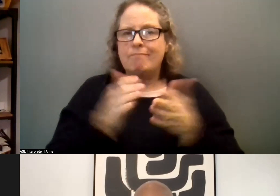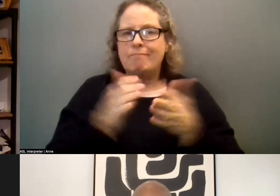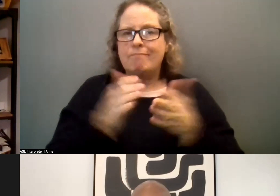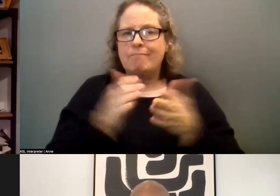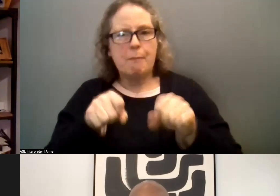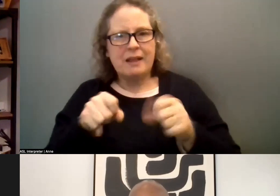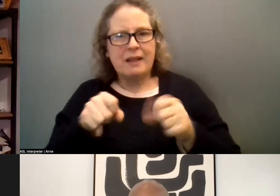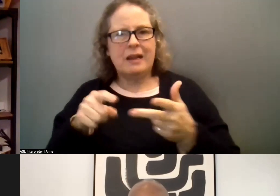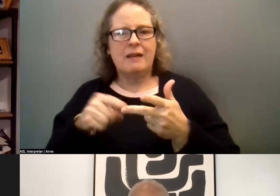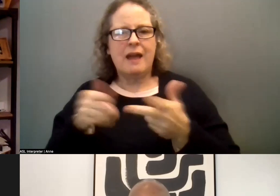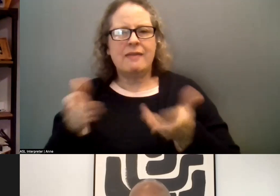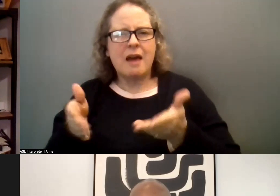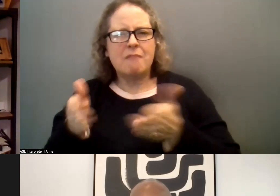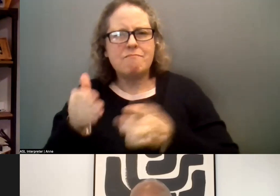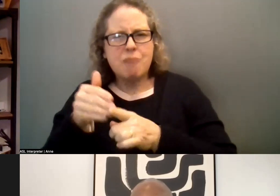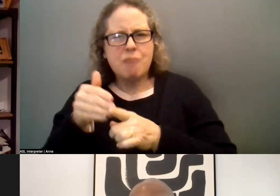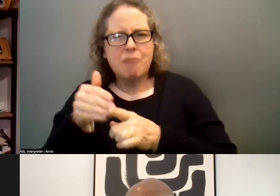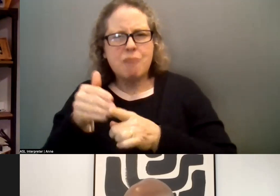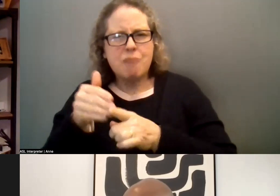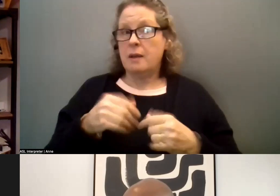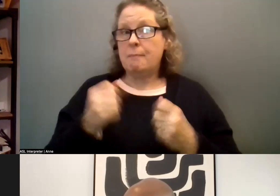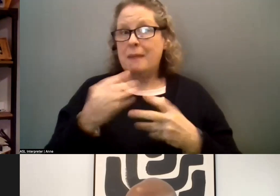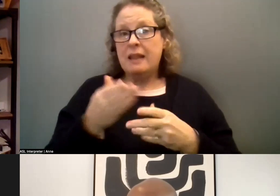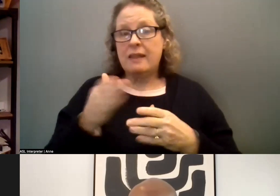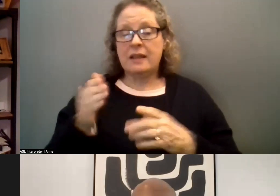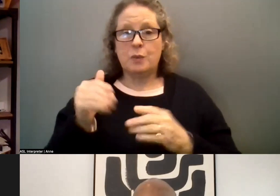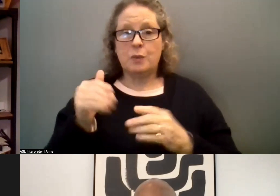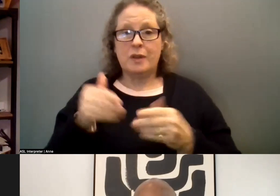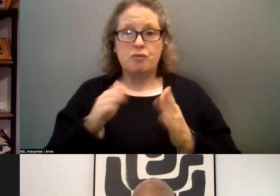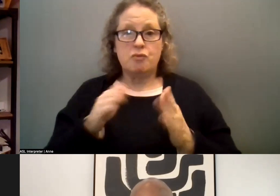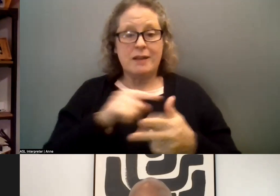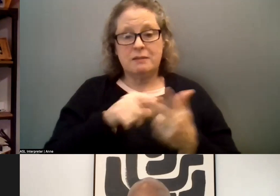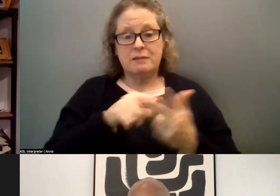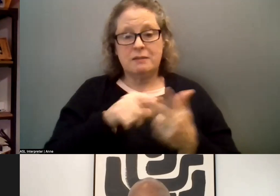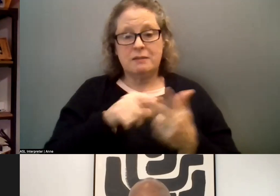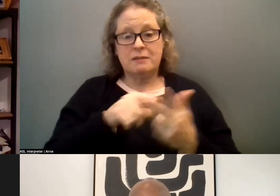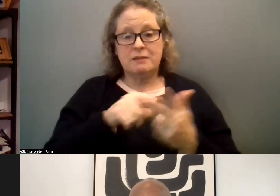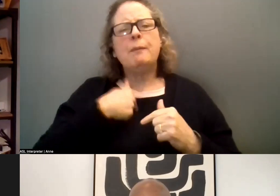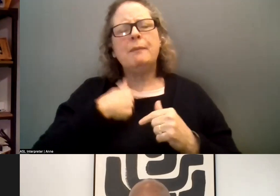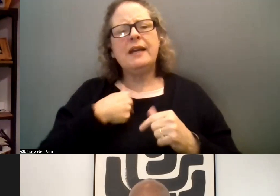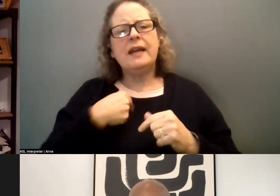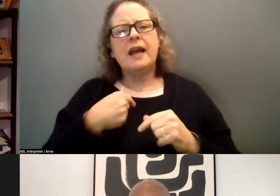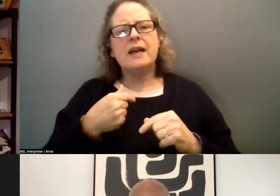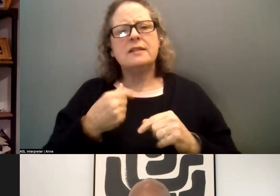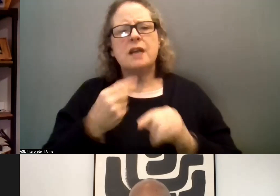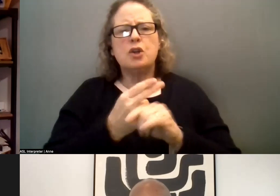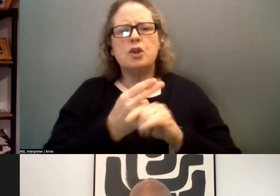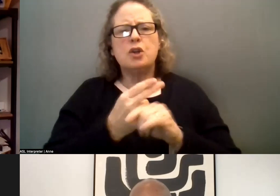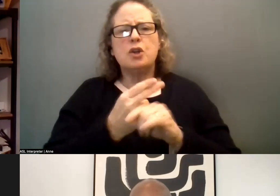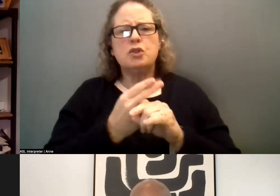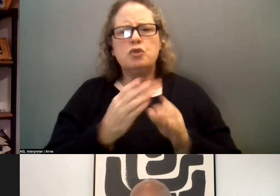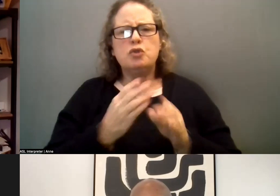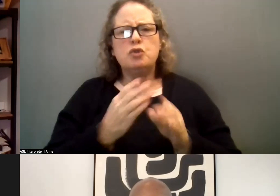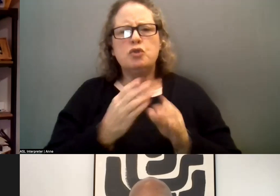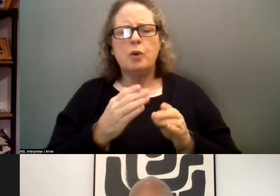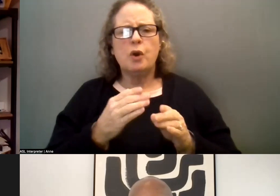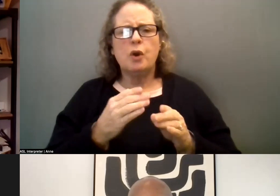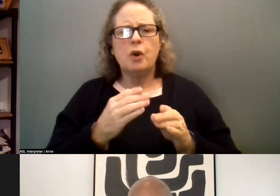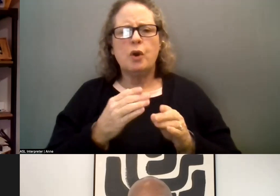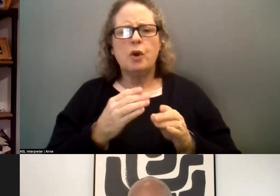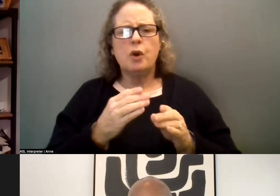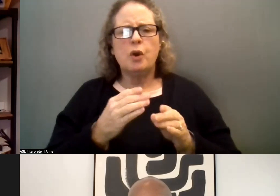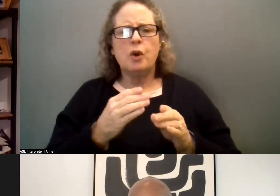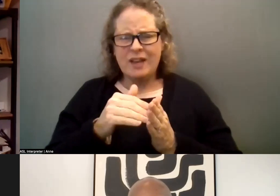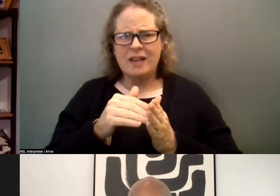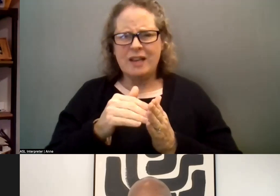really, I don't know. At least for me as a consumer, it's rare I'm seeing a post on social media and I'm going and